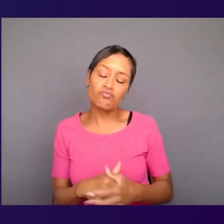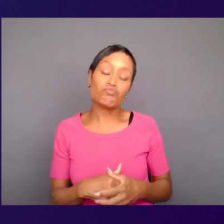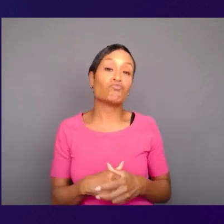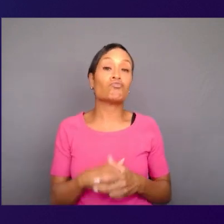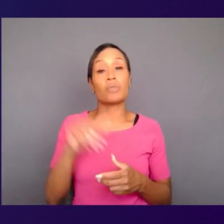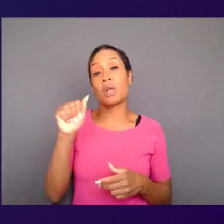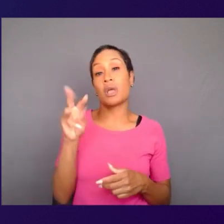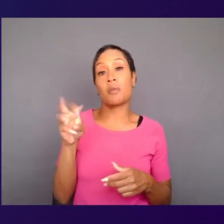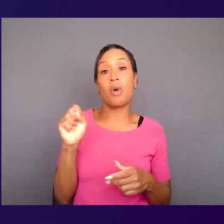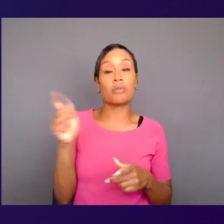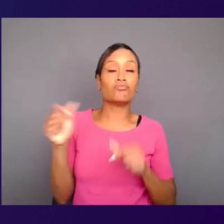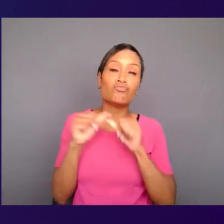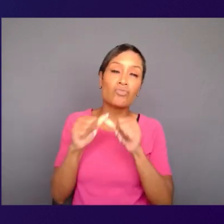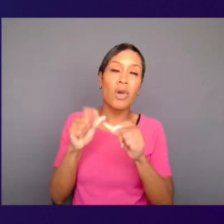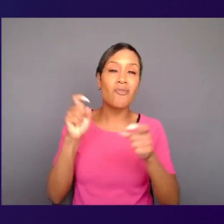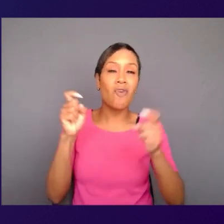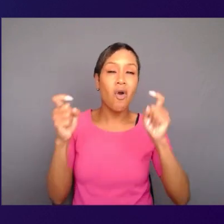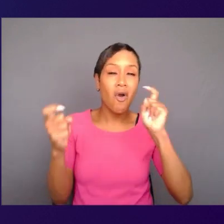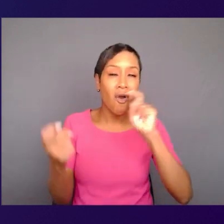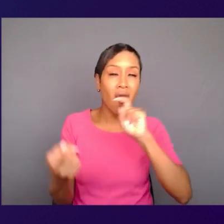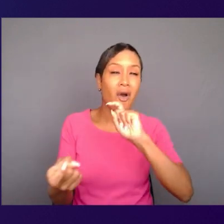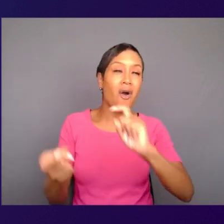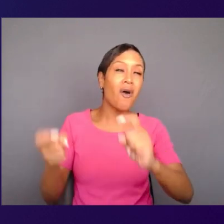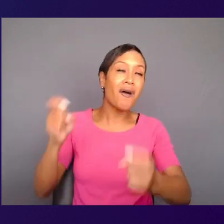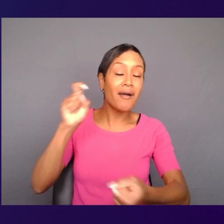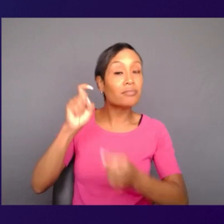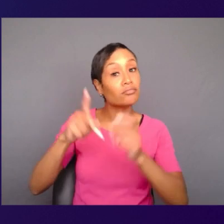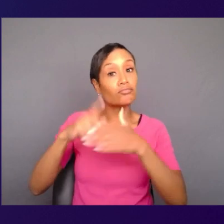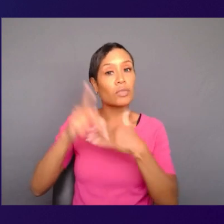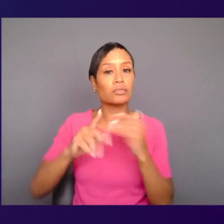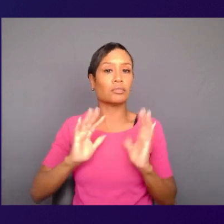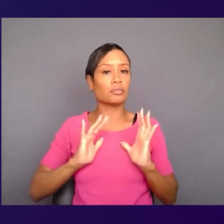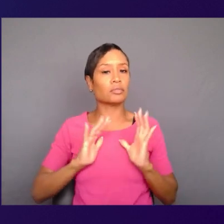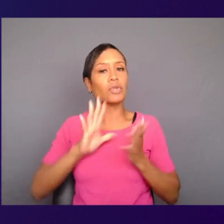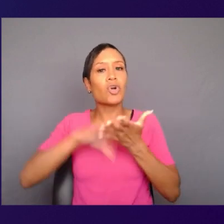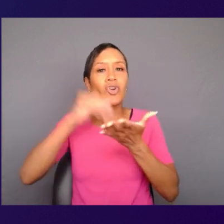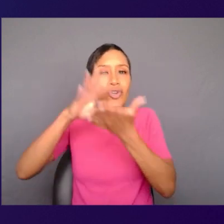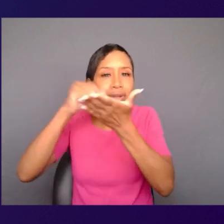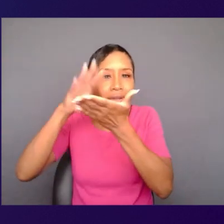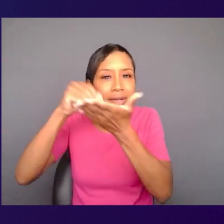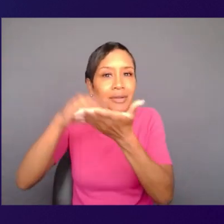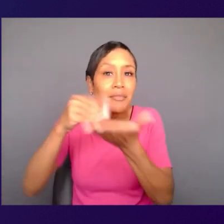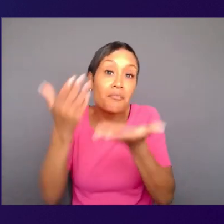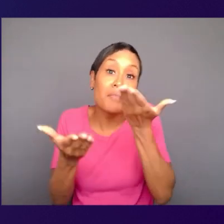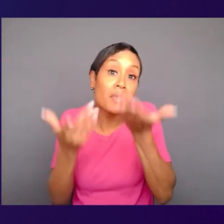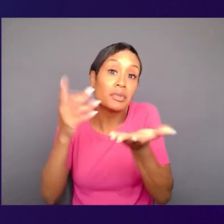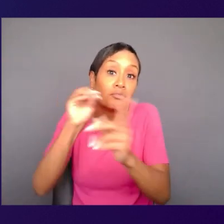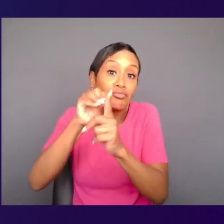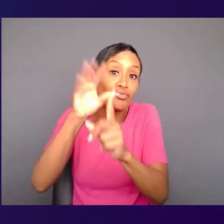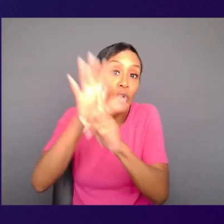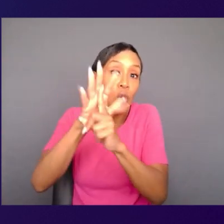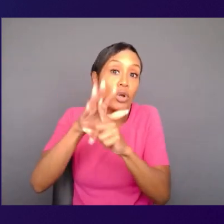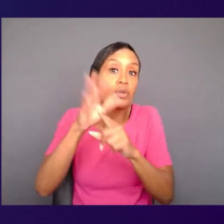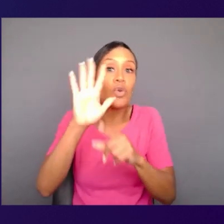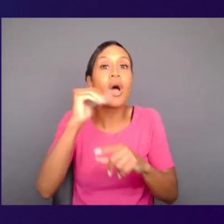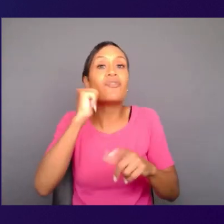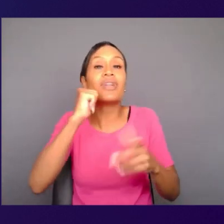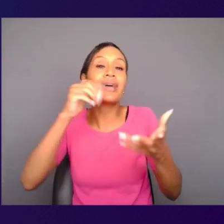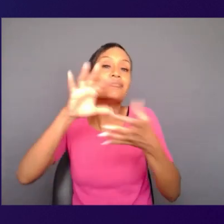AWS is constantly evolving, and these programs are a really good way to learn stuff that you may not have exposure to in your day-to-day